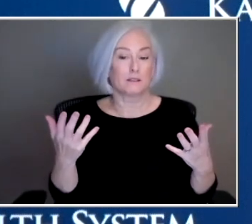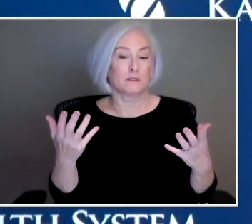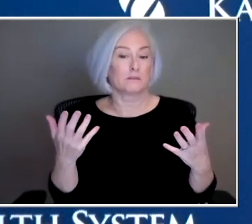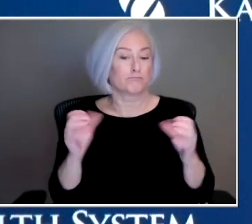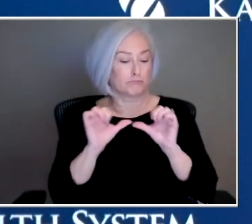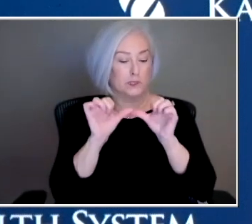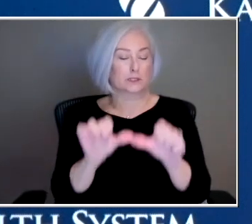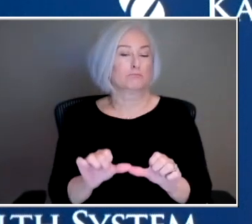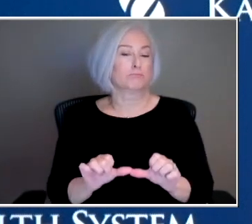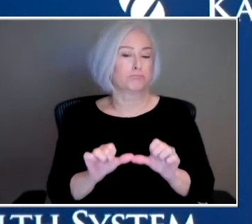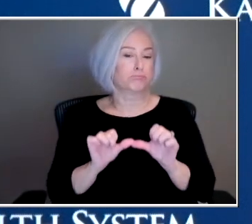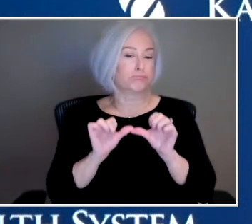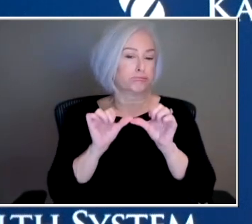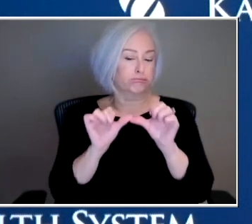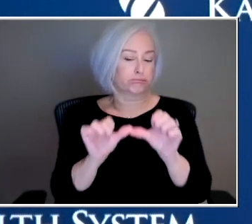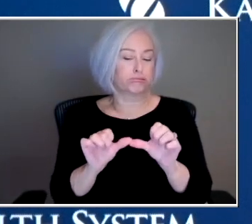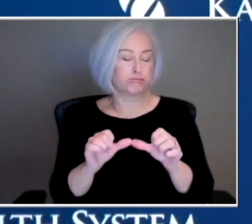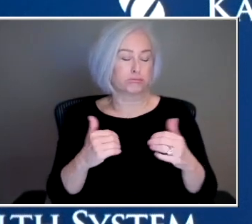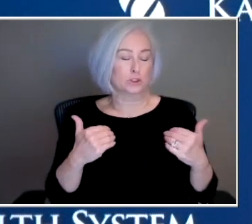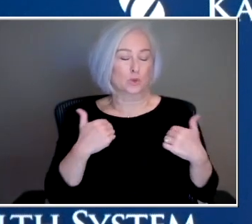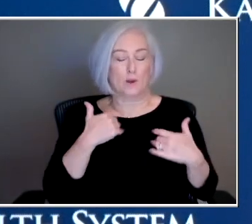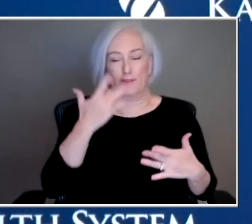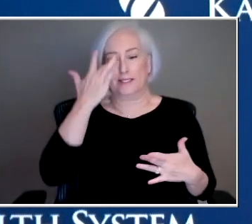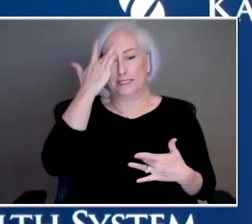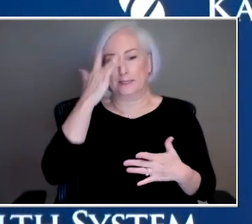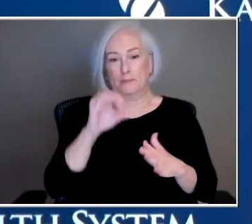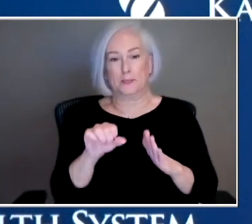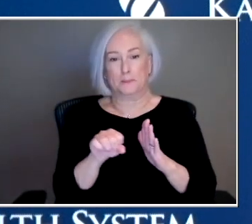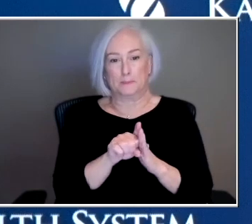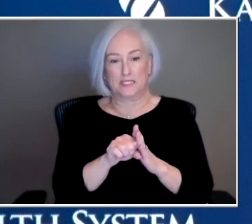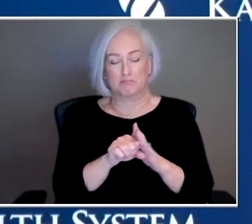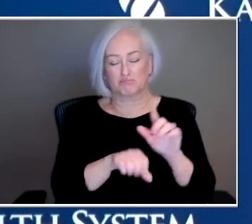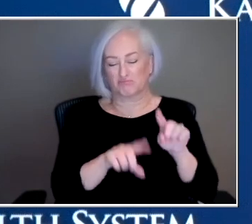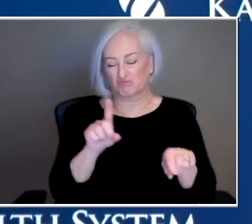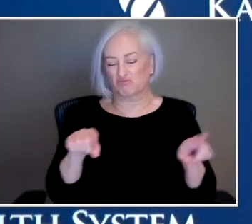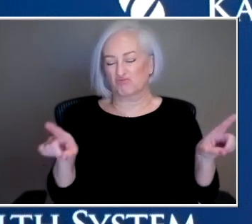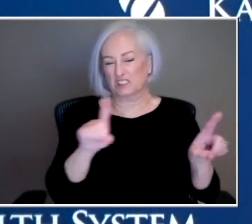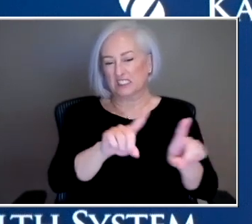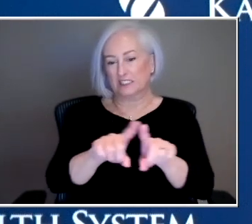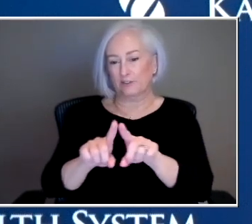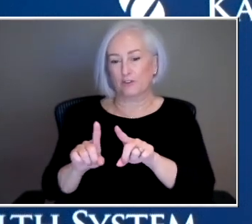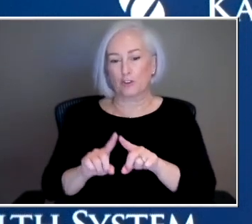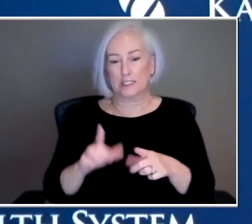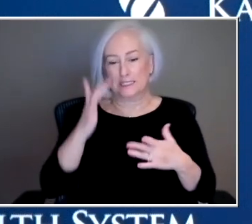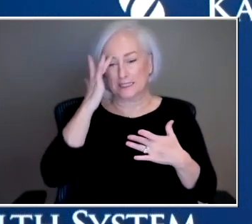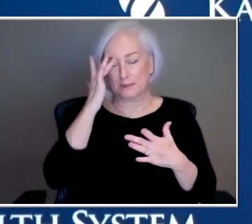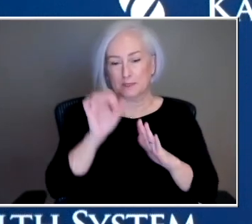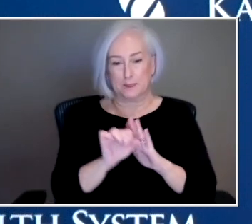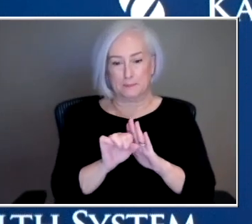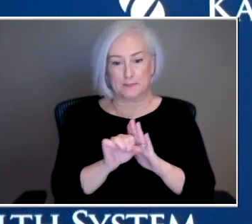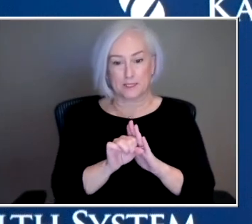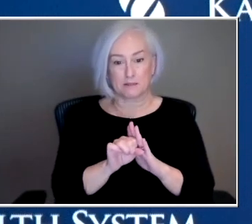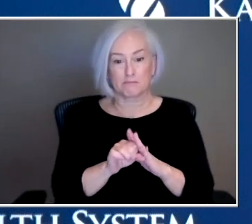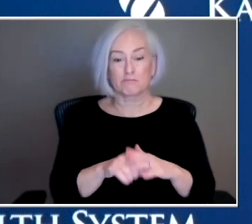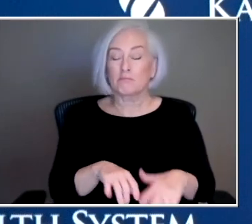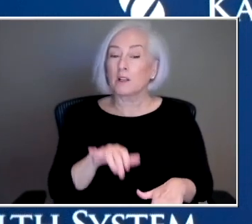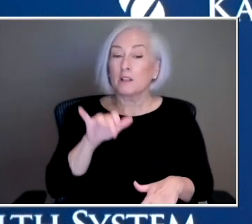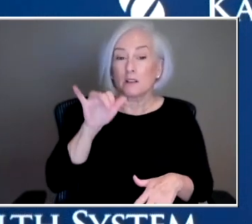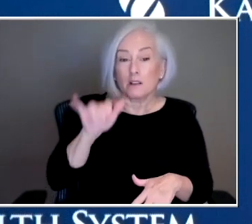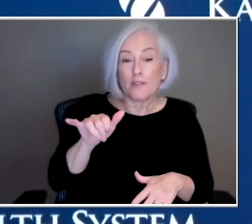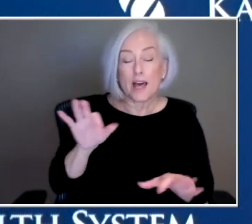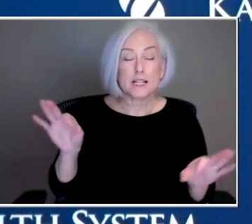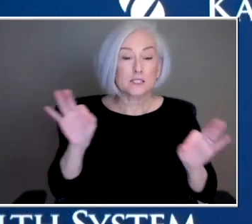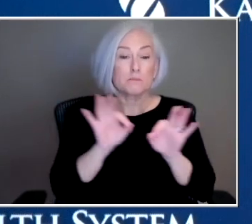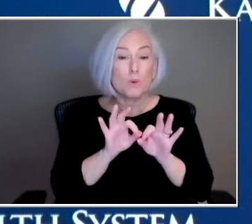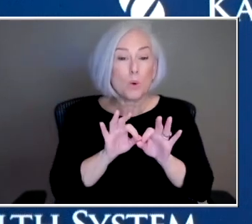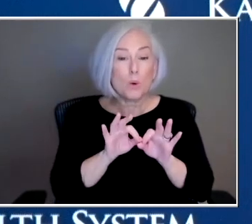have symptoms afterward. Now, there are different symptoms, and that is significant. It is significant in the part it plays in their life,